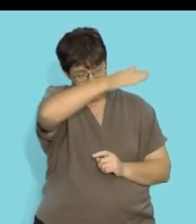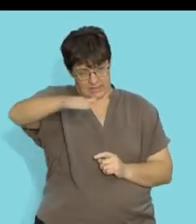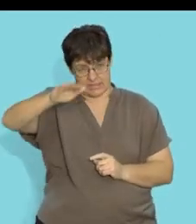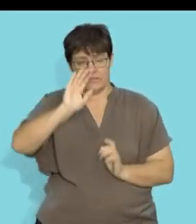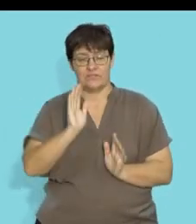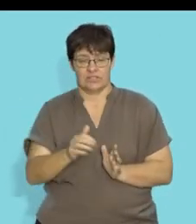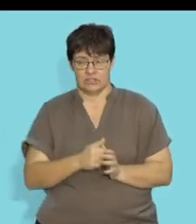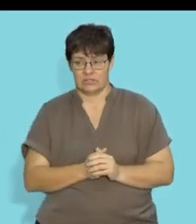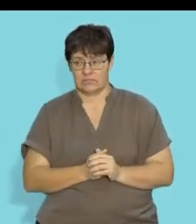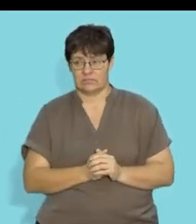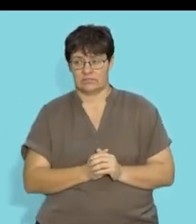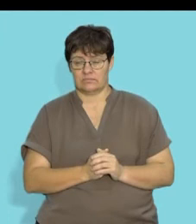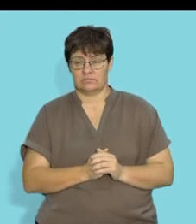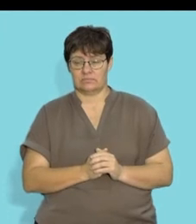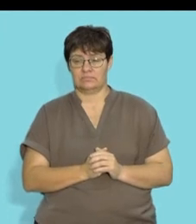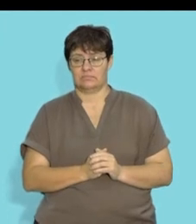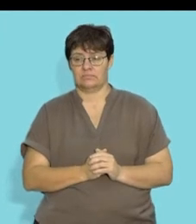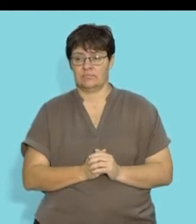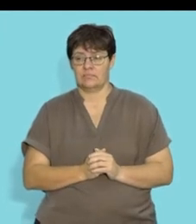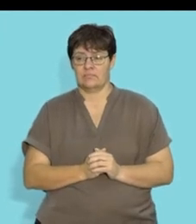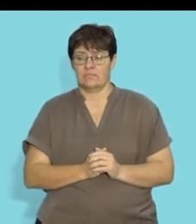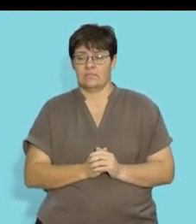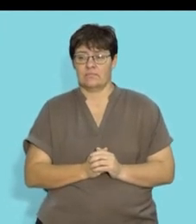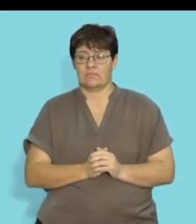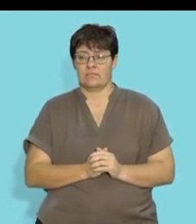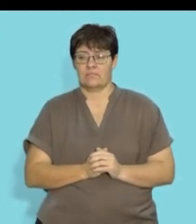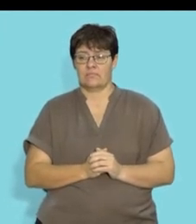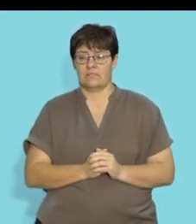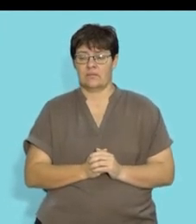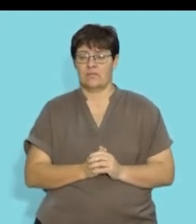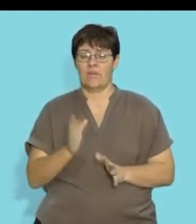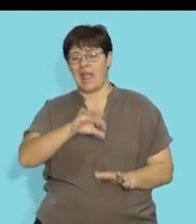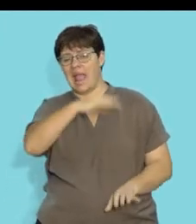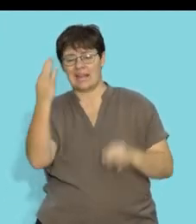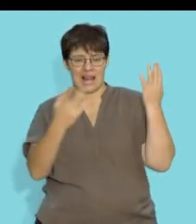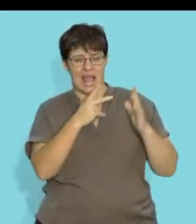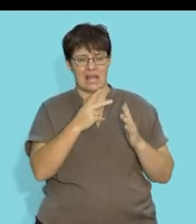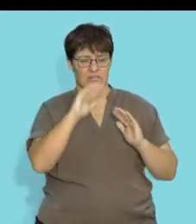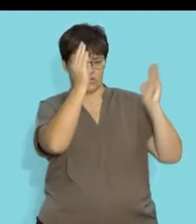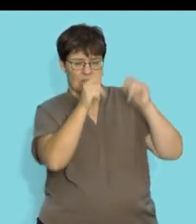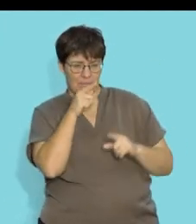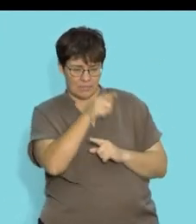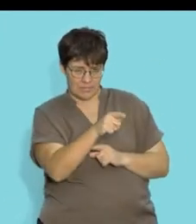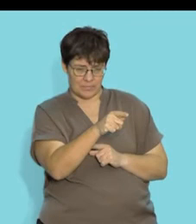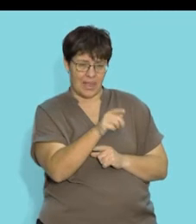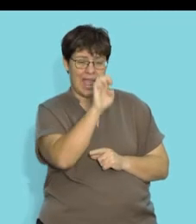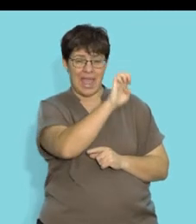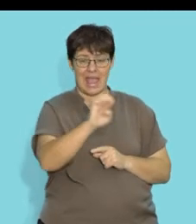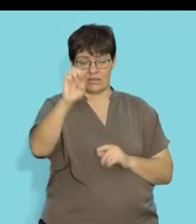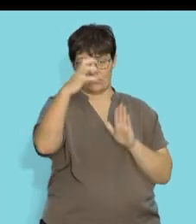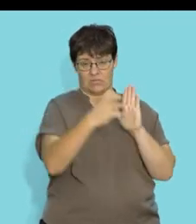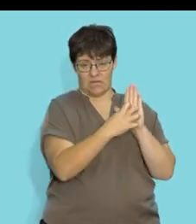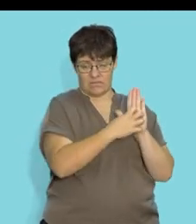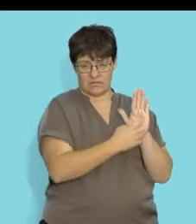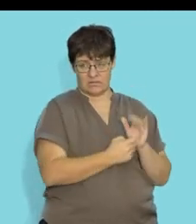axis that the graph is not crossing through. Now, when we analyze the shape of an